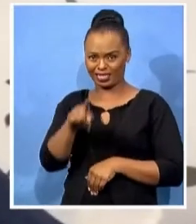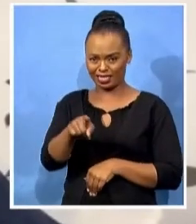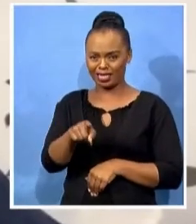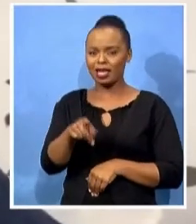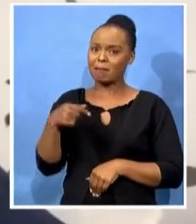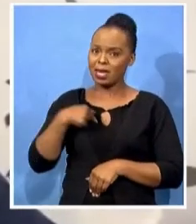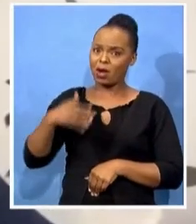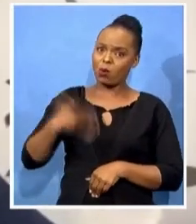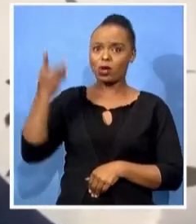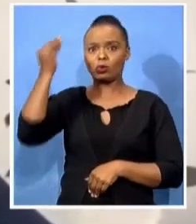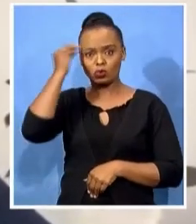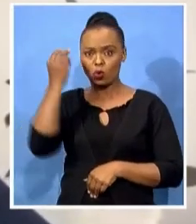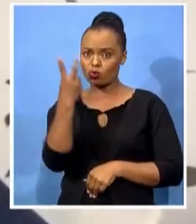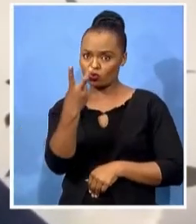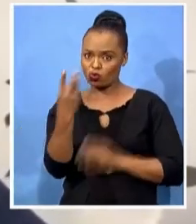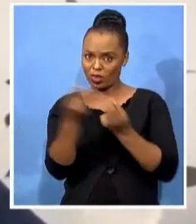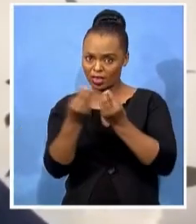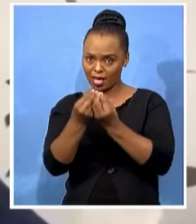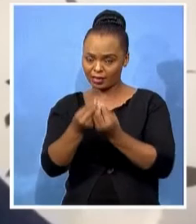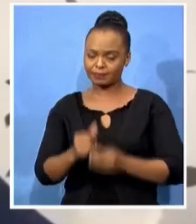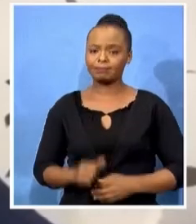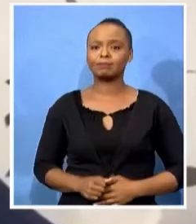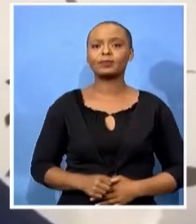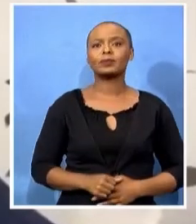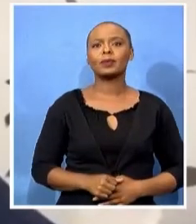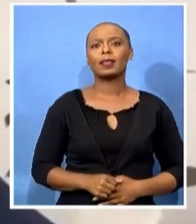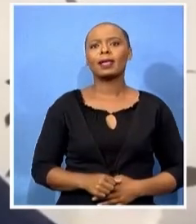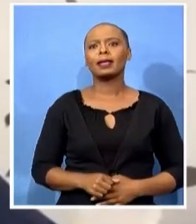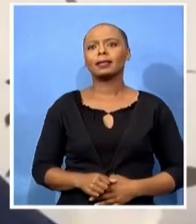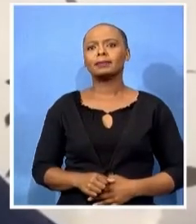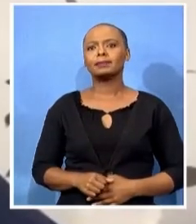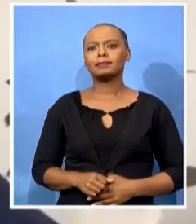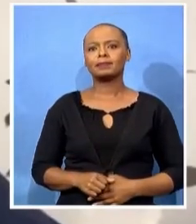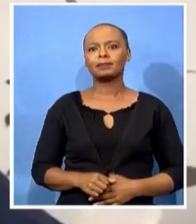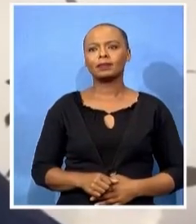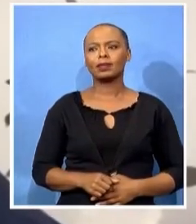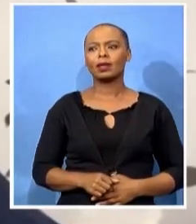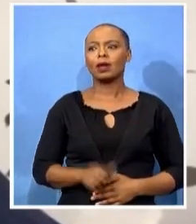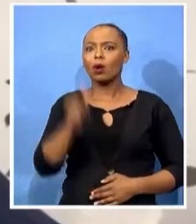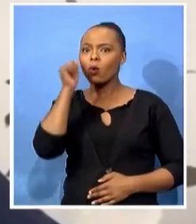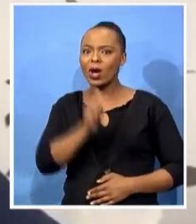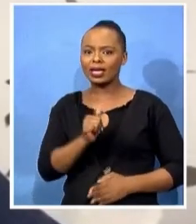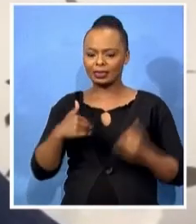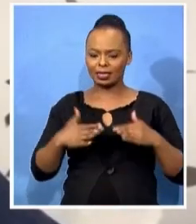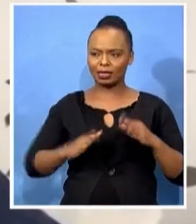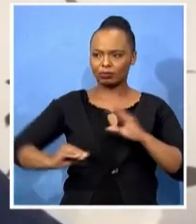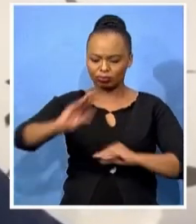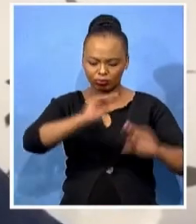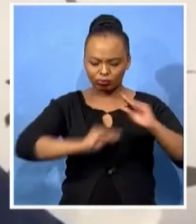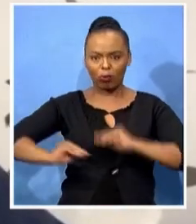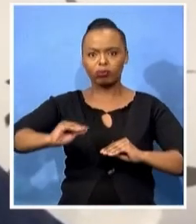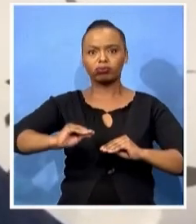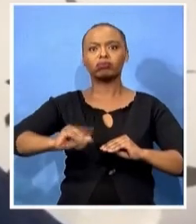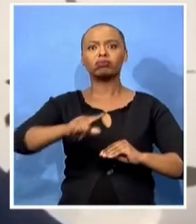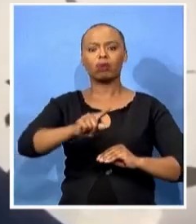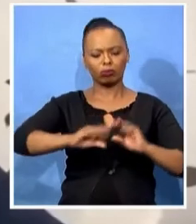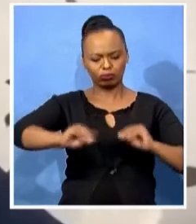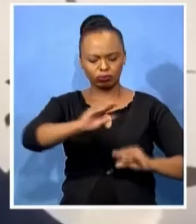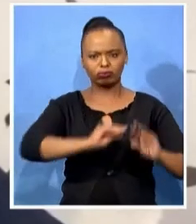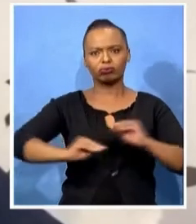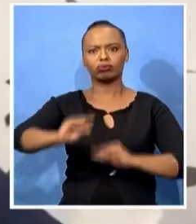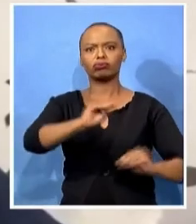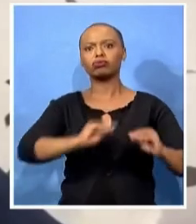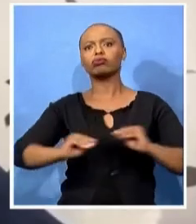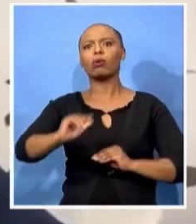when did the bilateral engagement start? But not just broadly speaking, Minister, because every single time you